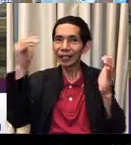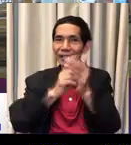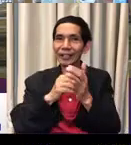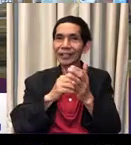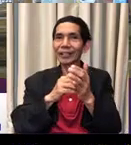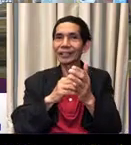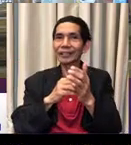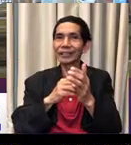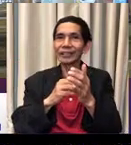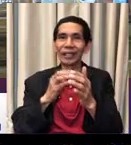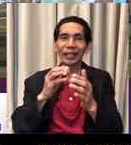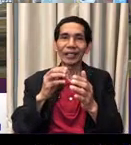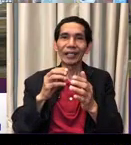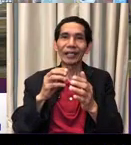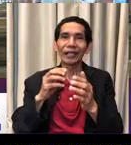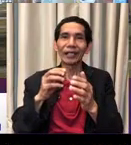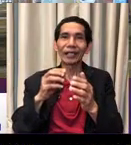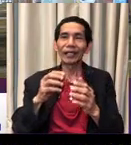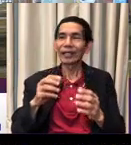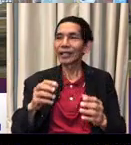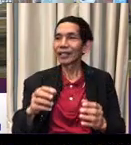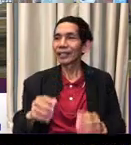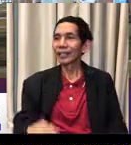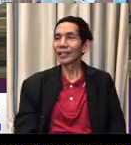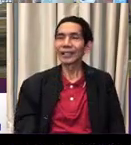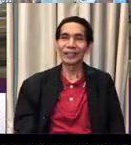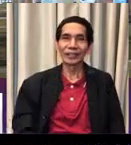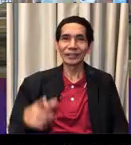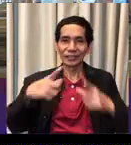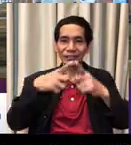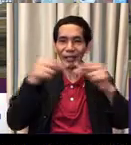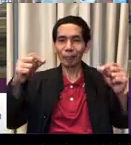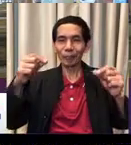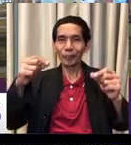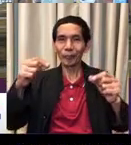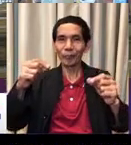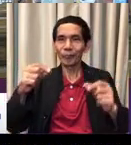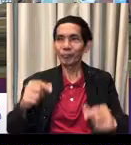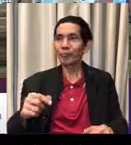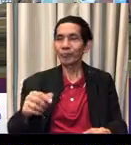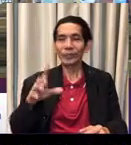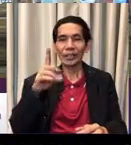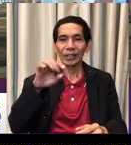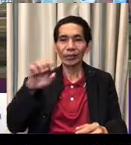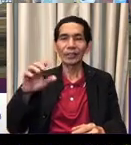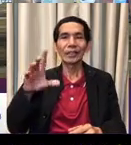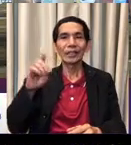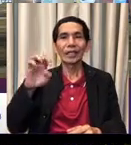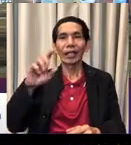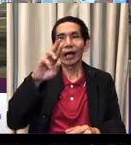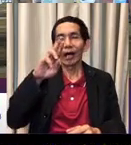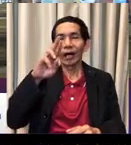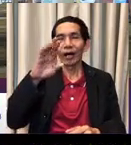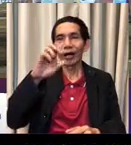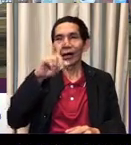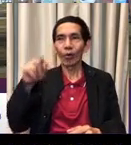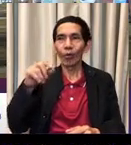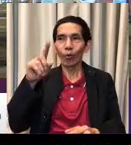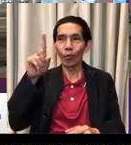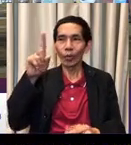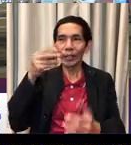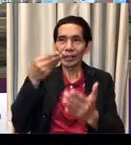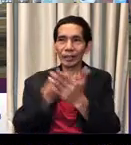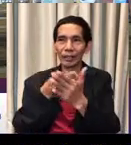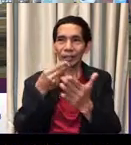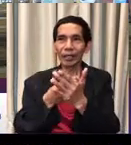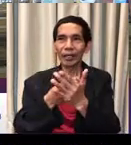yen, Vertical Housing Project by Heidi Aray ng Japan. Teo A. De La Cruz Jr. and Family, 100